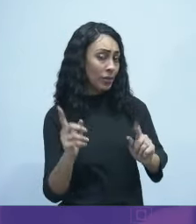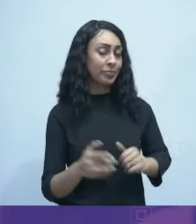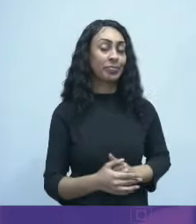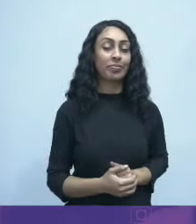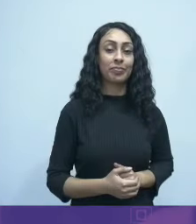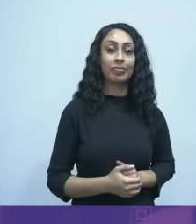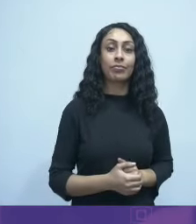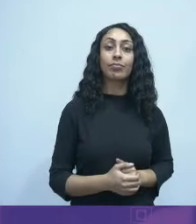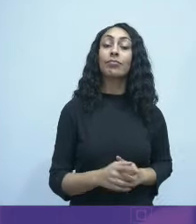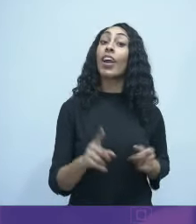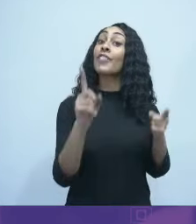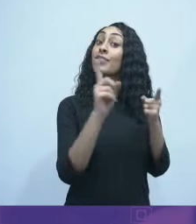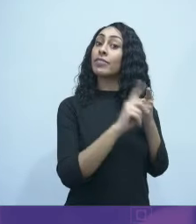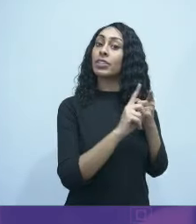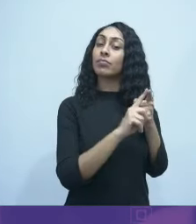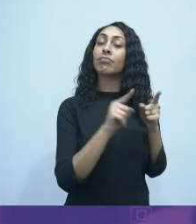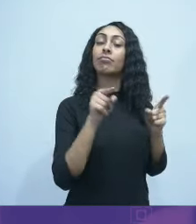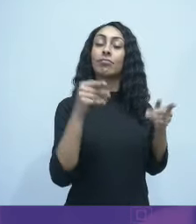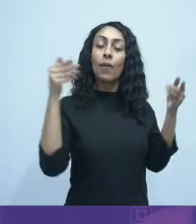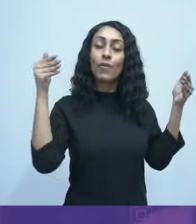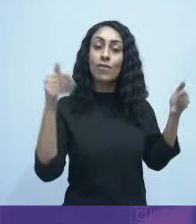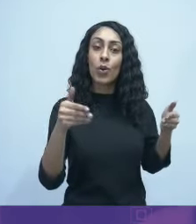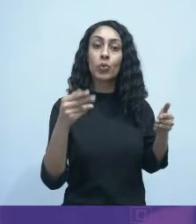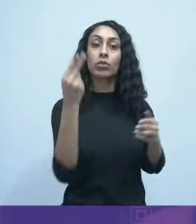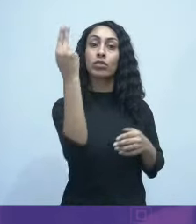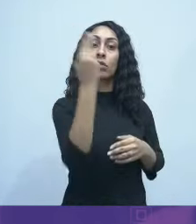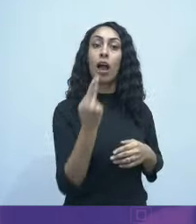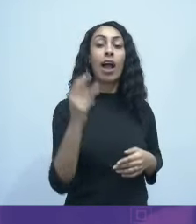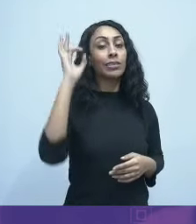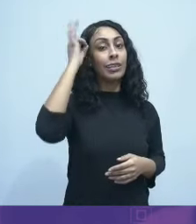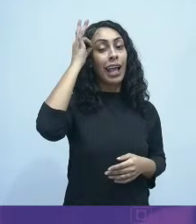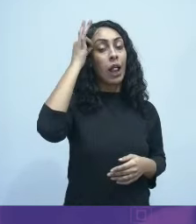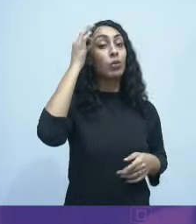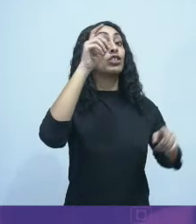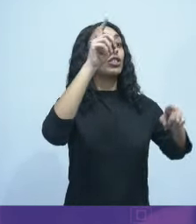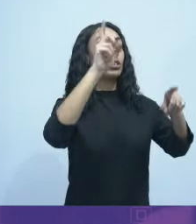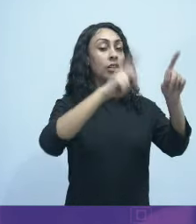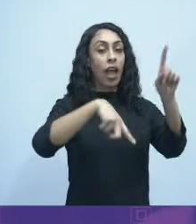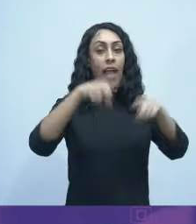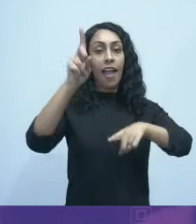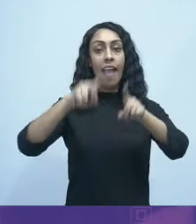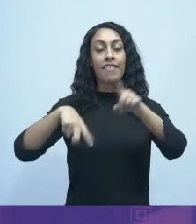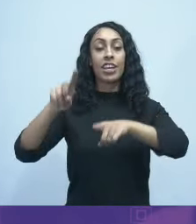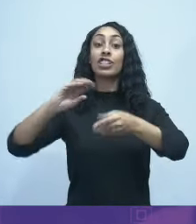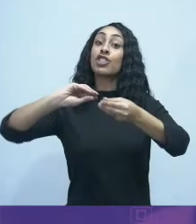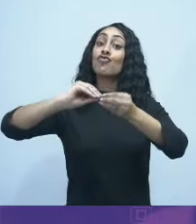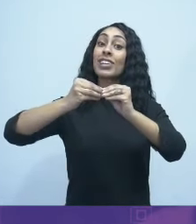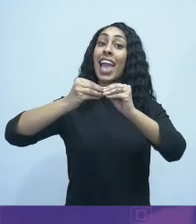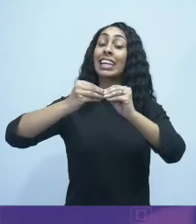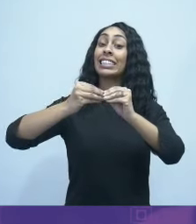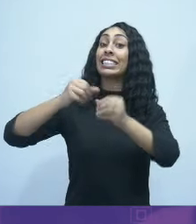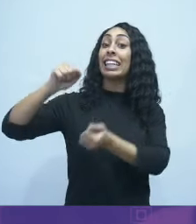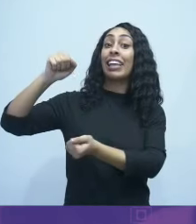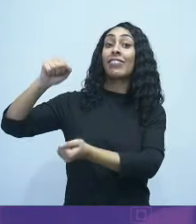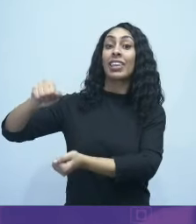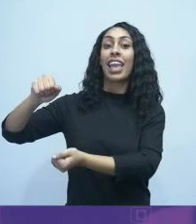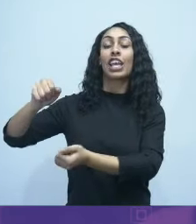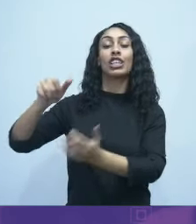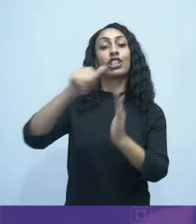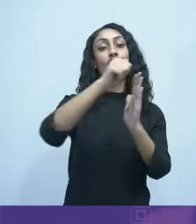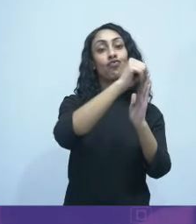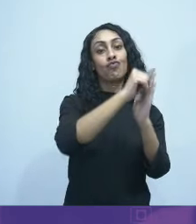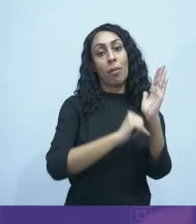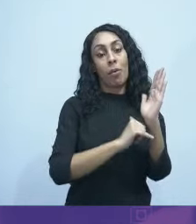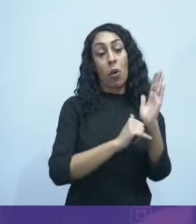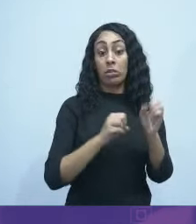of all, we're going to focus on the Arts Council's Equality, Diversity and the Creative Case report, which, as we've heard, has been